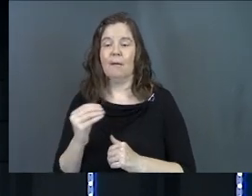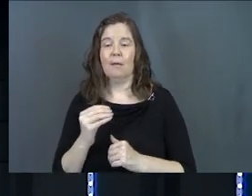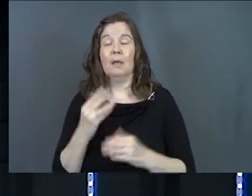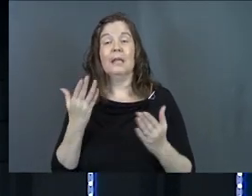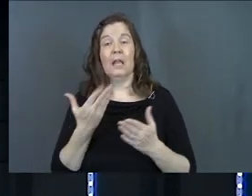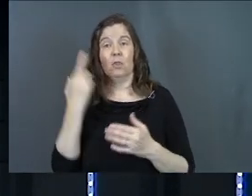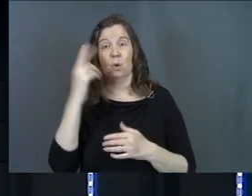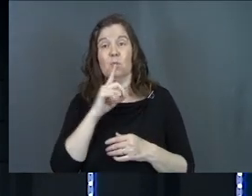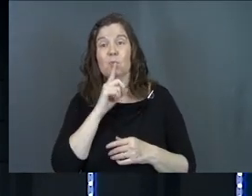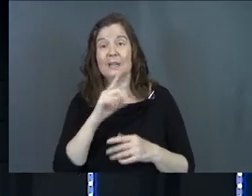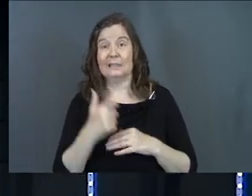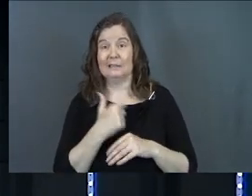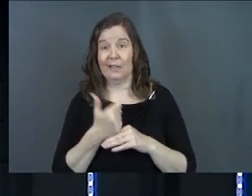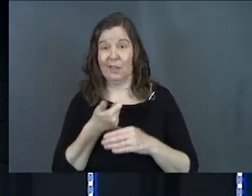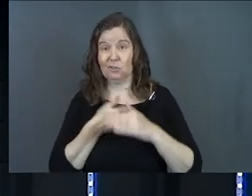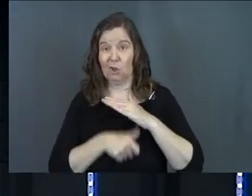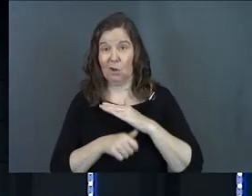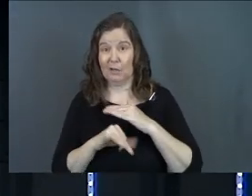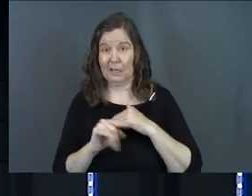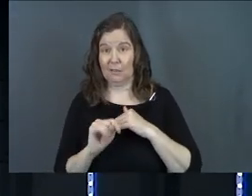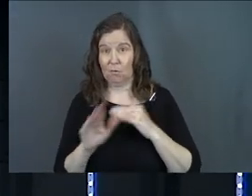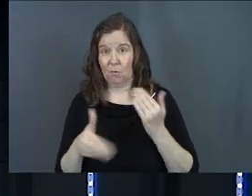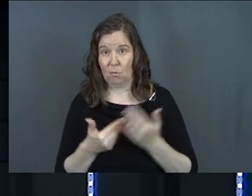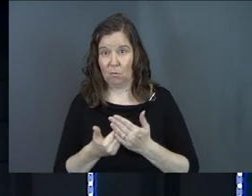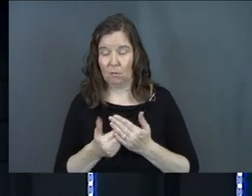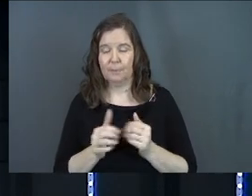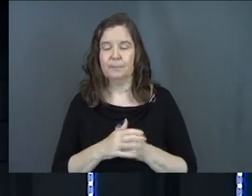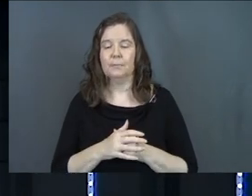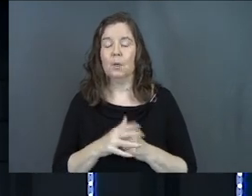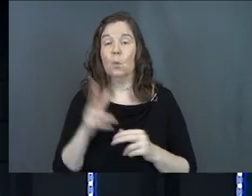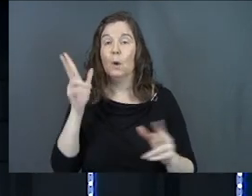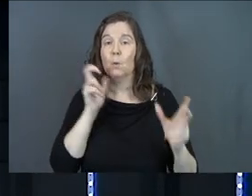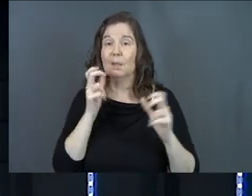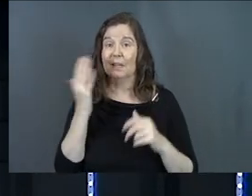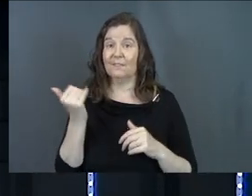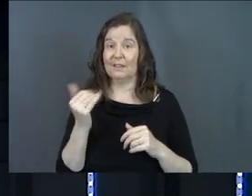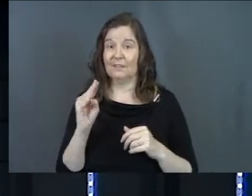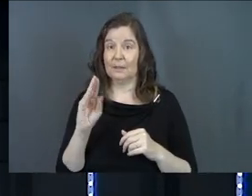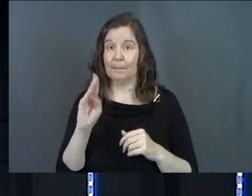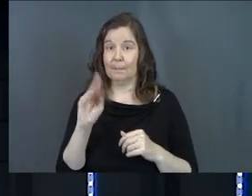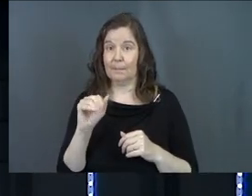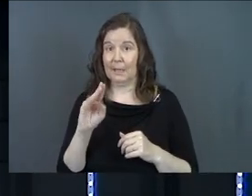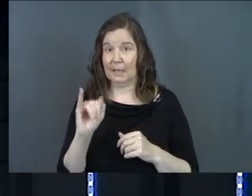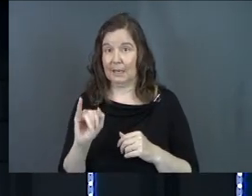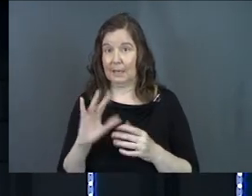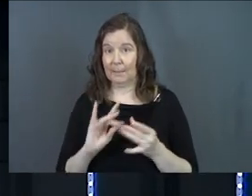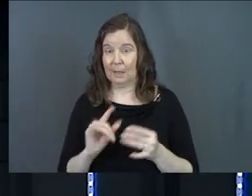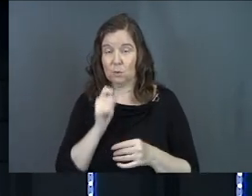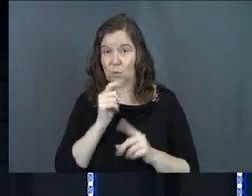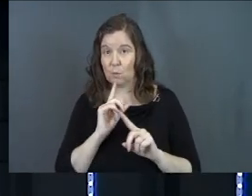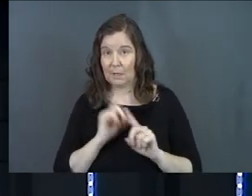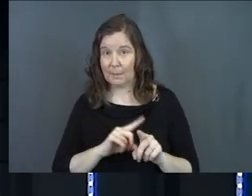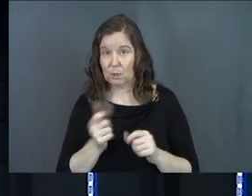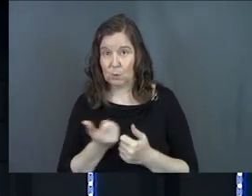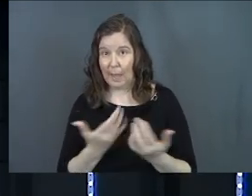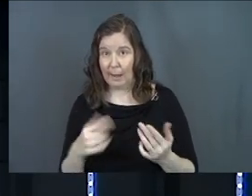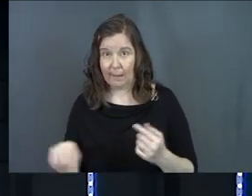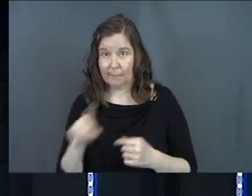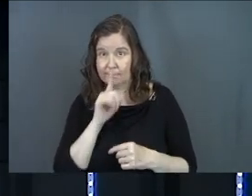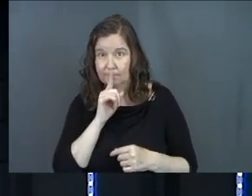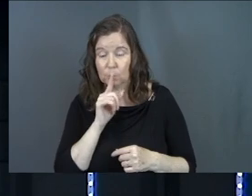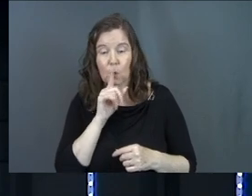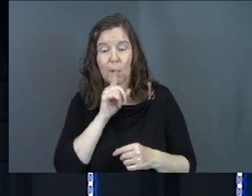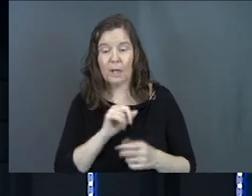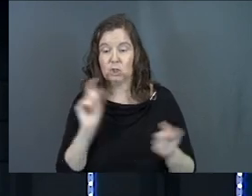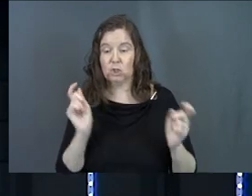And here's the real danger that's underneath it all. When we listen to 15 mini messages and we don't respond to any of them,